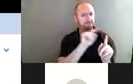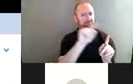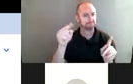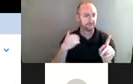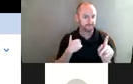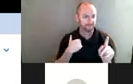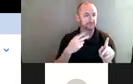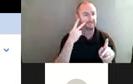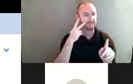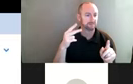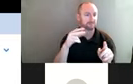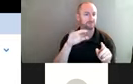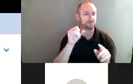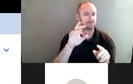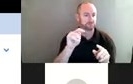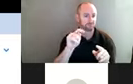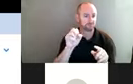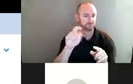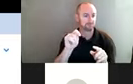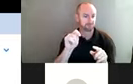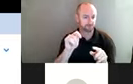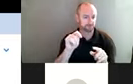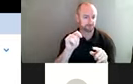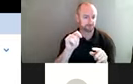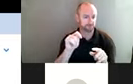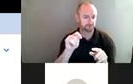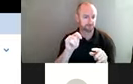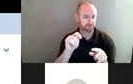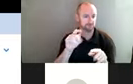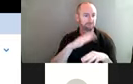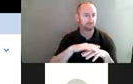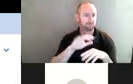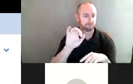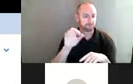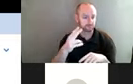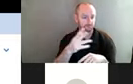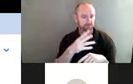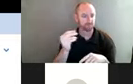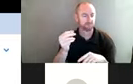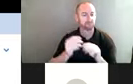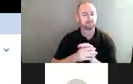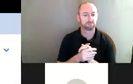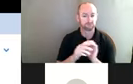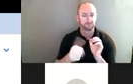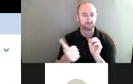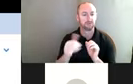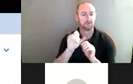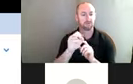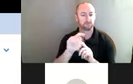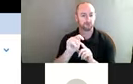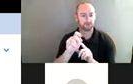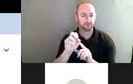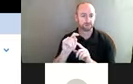see a joint set on the outer of the arch, and another joint set